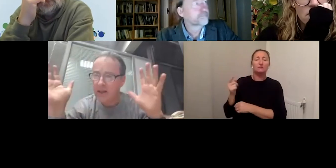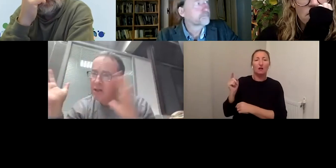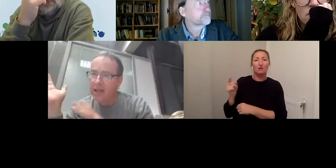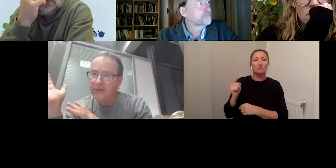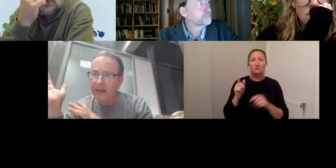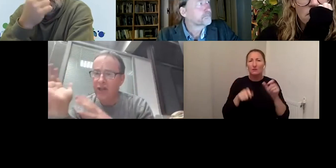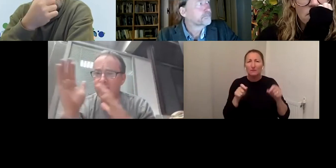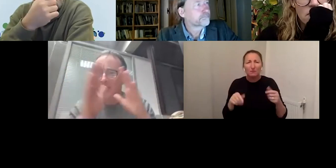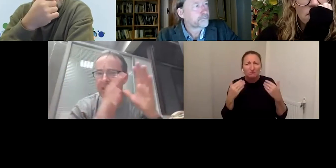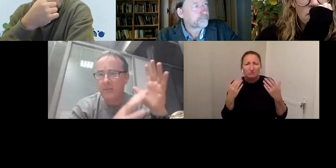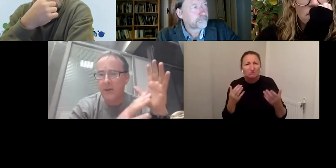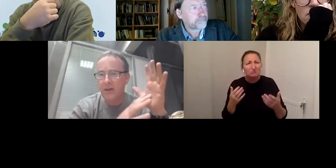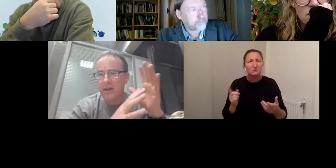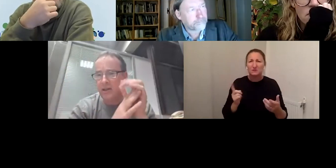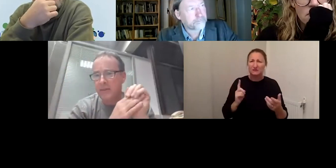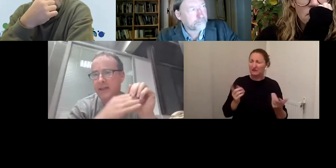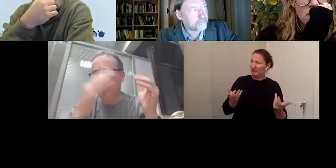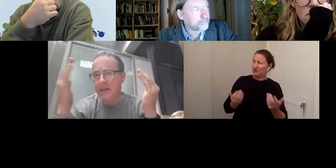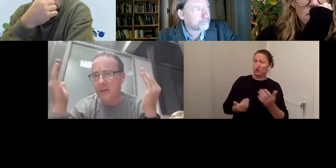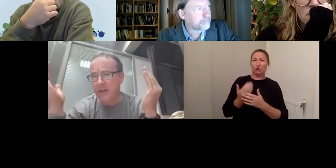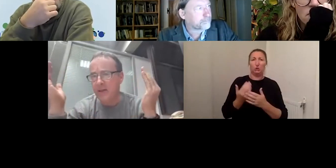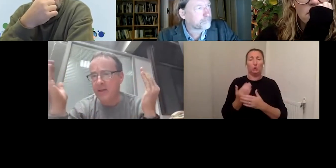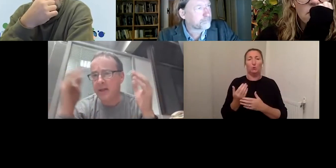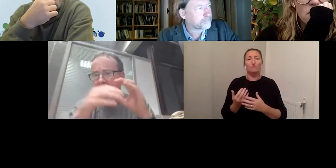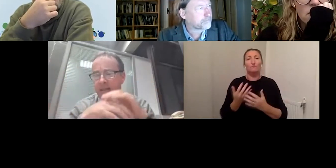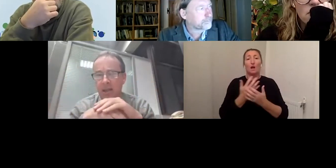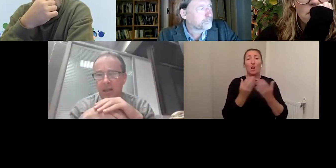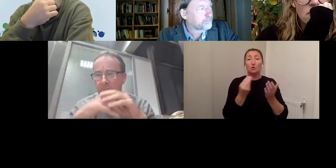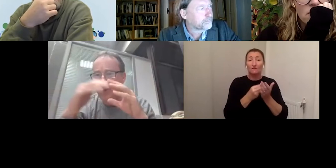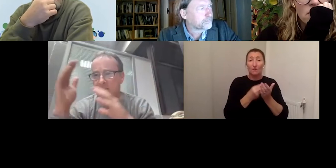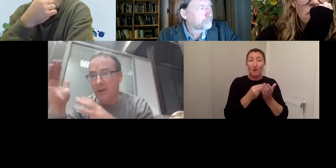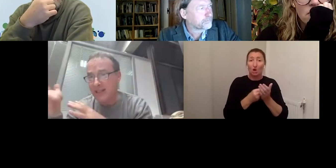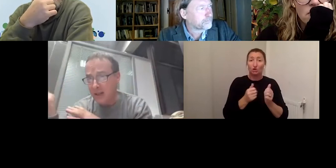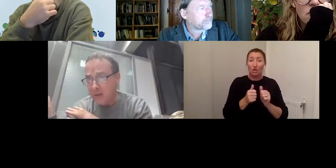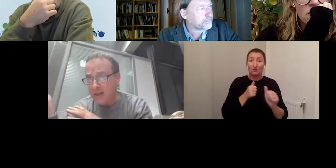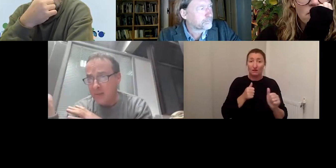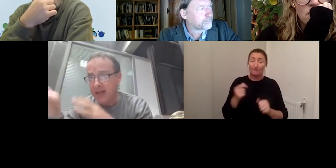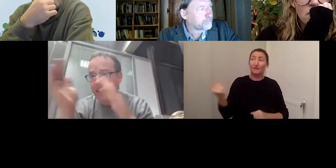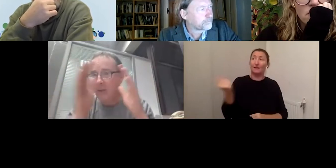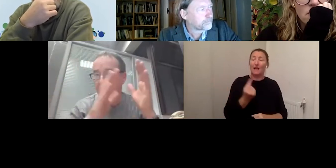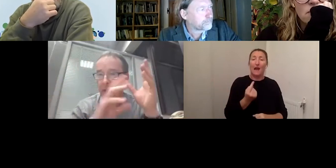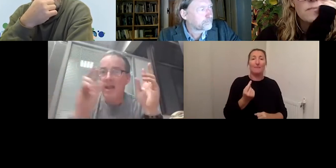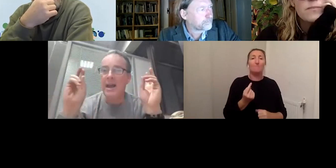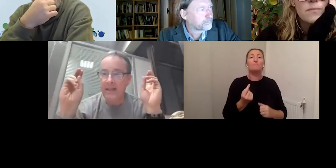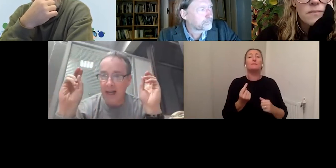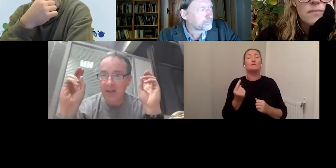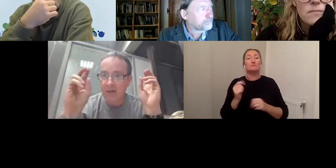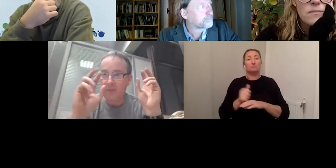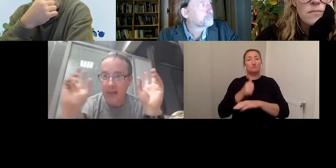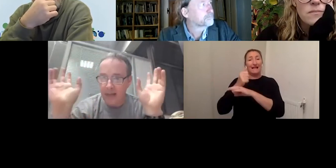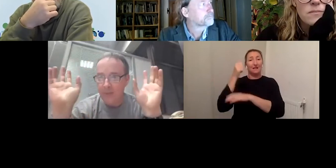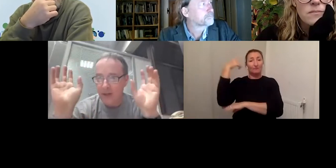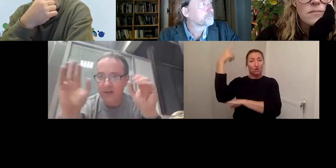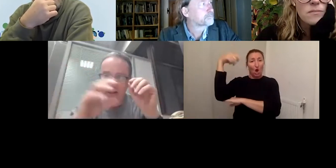wind transformation. So these commercial guys are coming in, they were building wind turbines. Communities were excluded, but yet they were attached